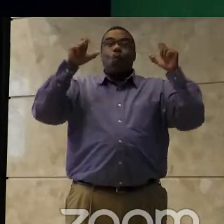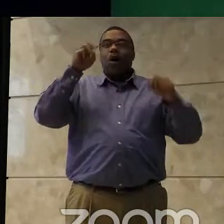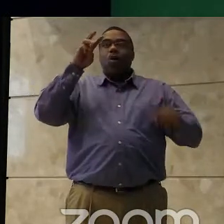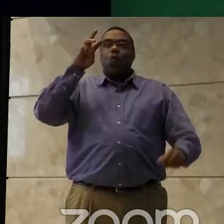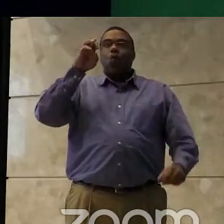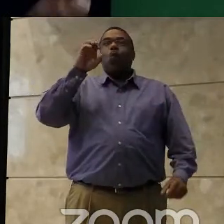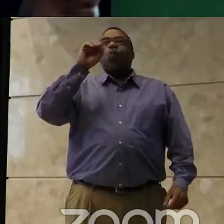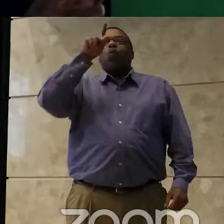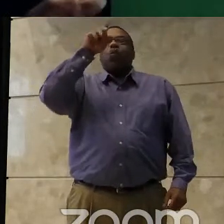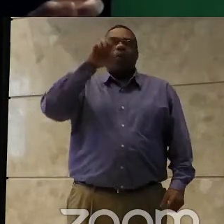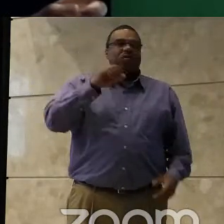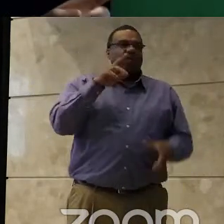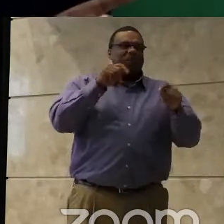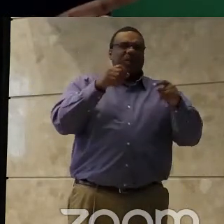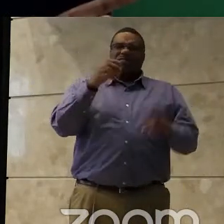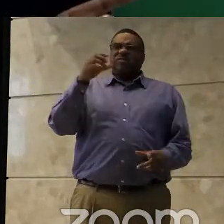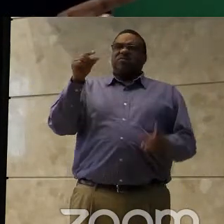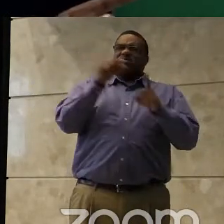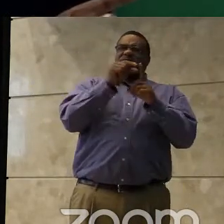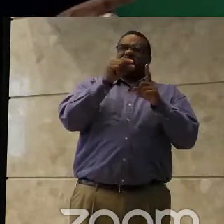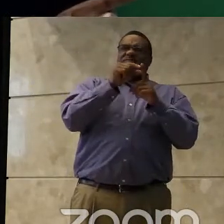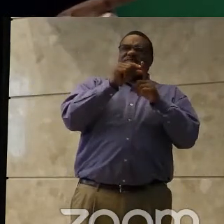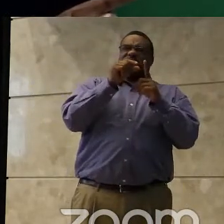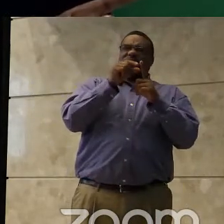as you use the word, people go to their corners ready to fight.